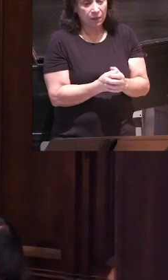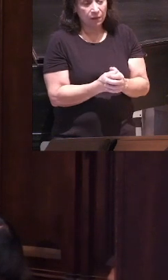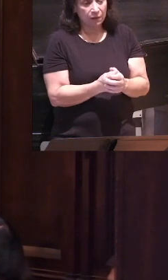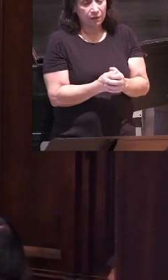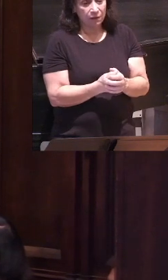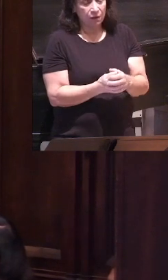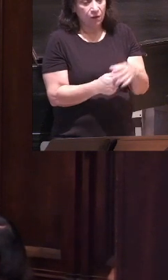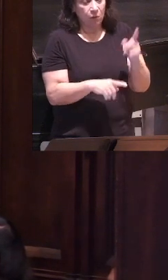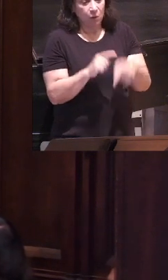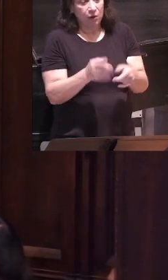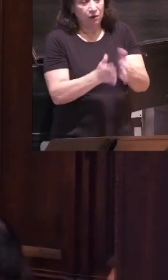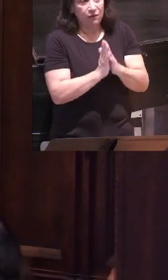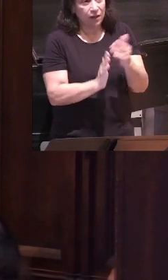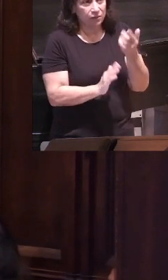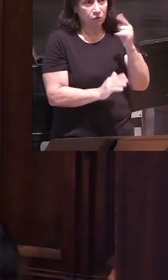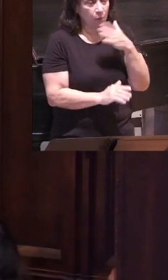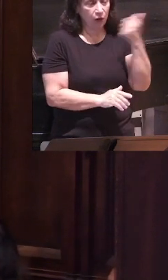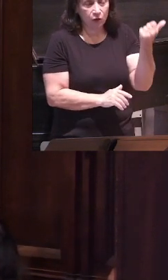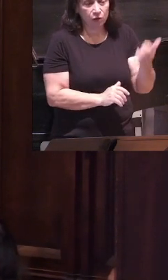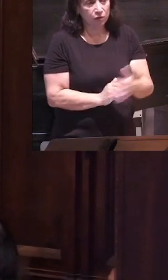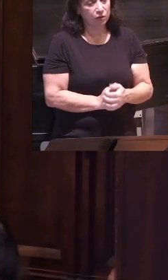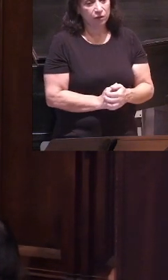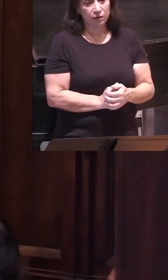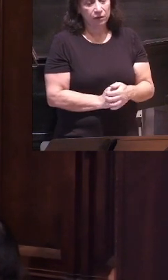ask for.